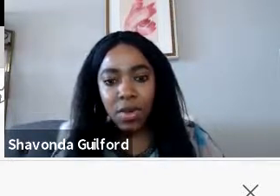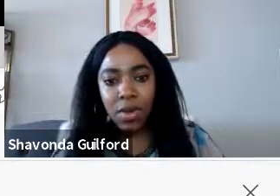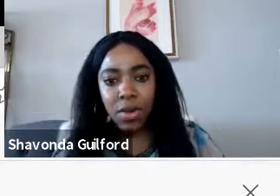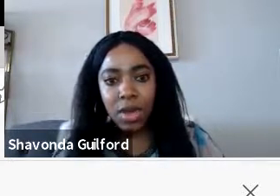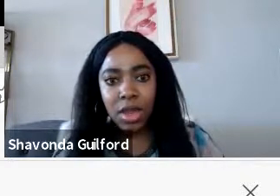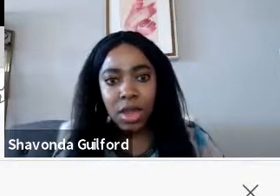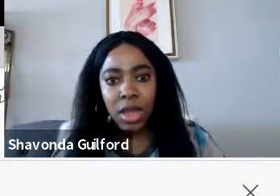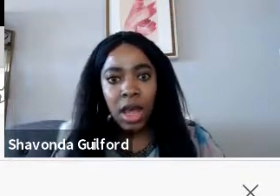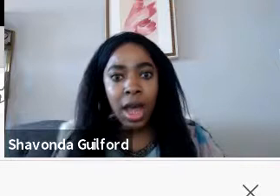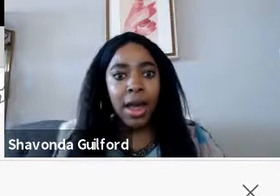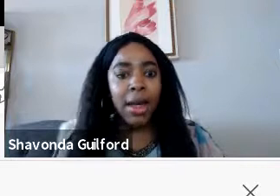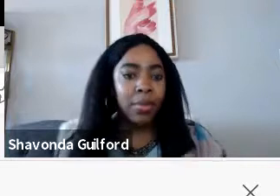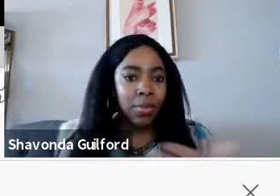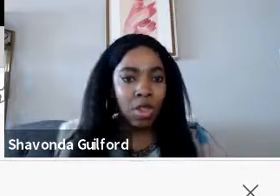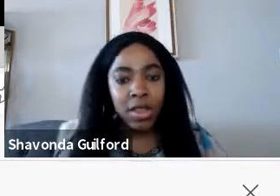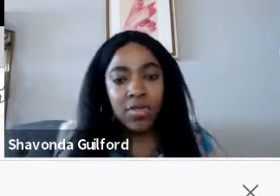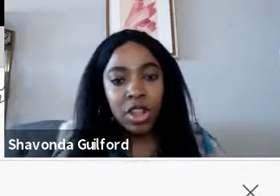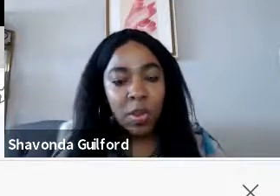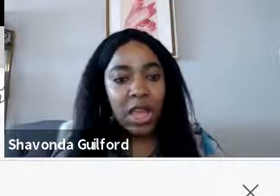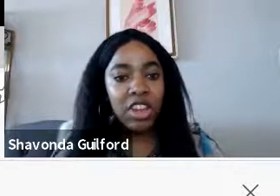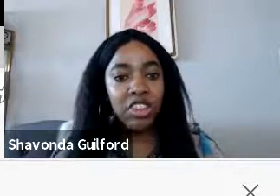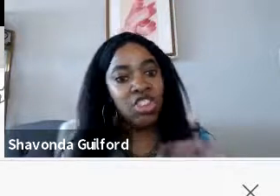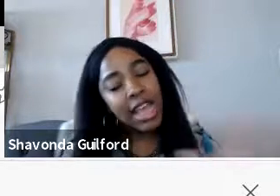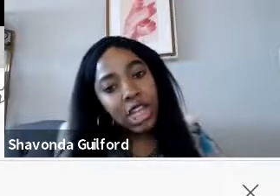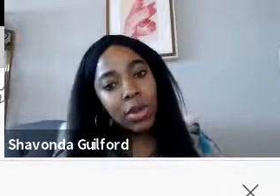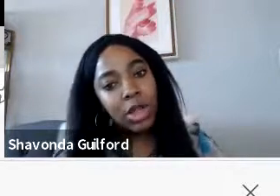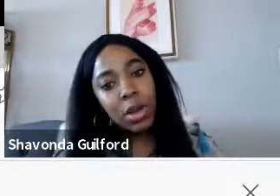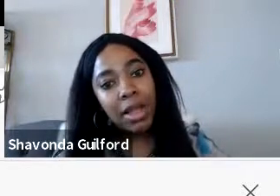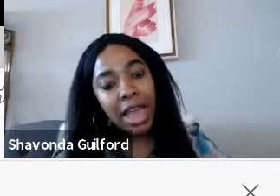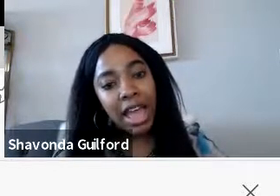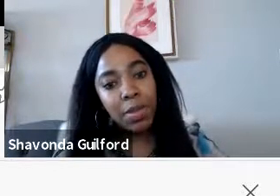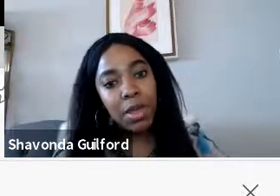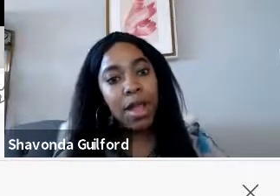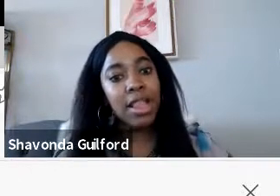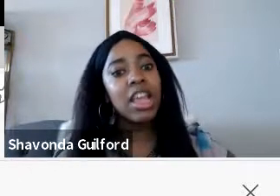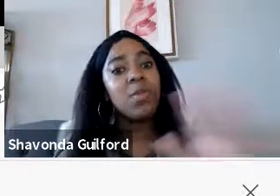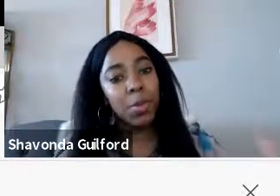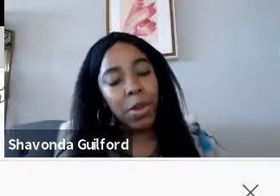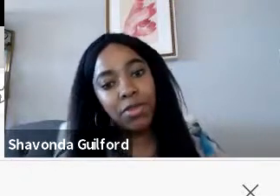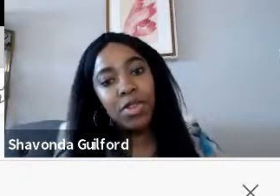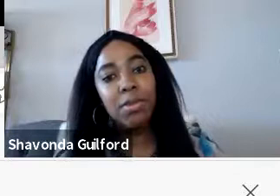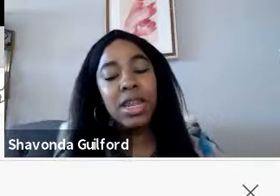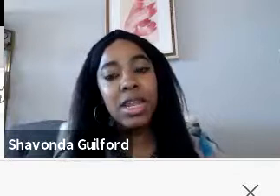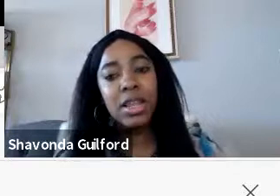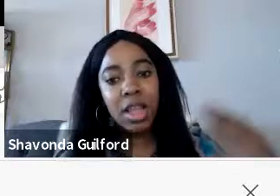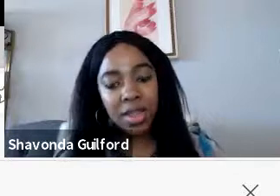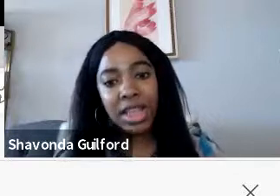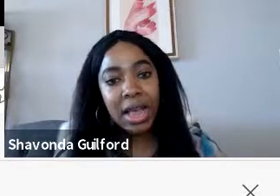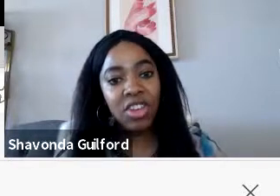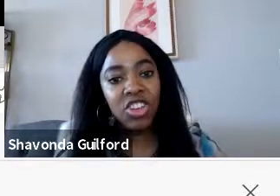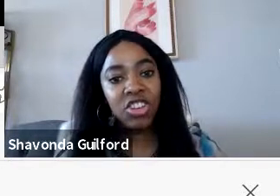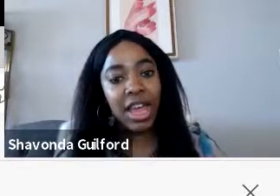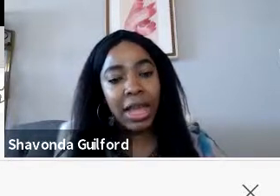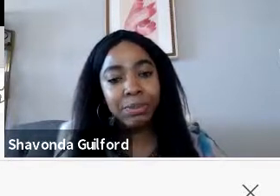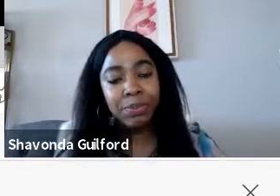high school. Notice the first page is just telling you a little bit about the IEP process, preparing for the meeting, some of the